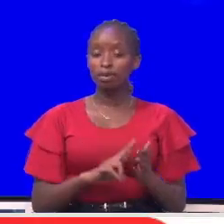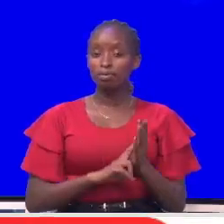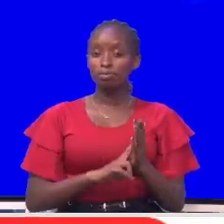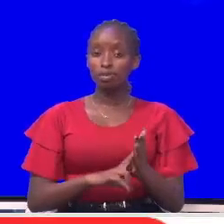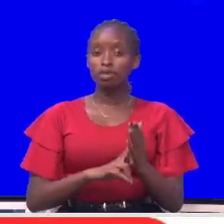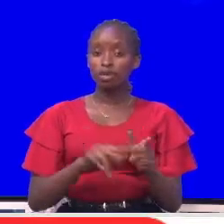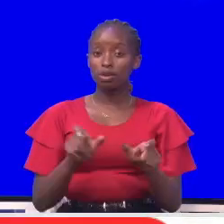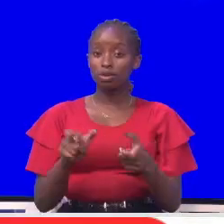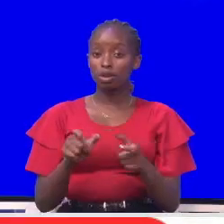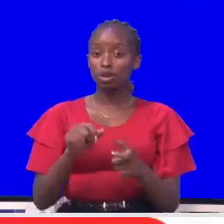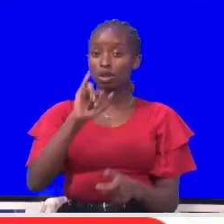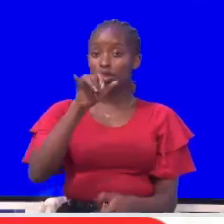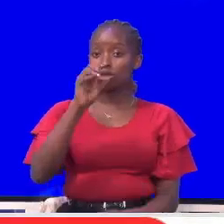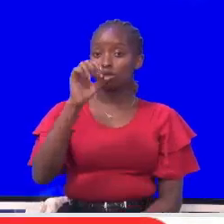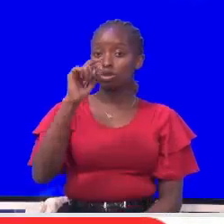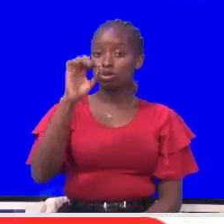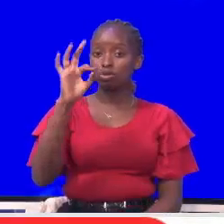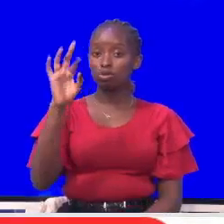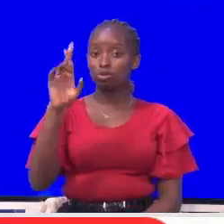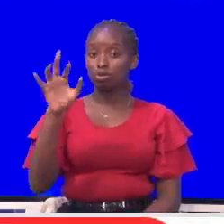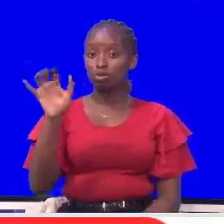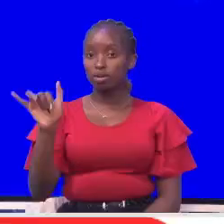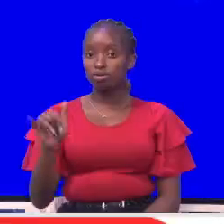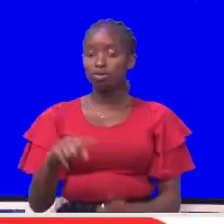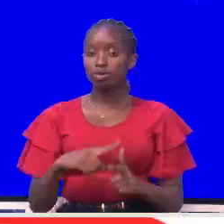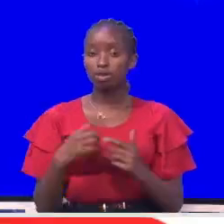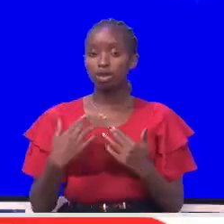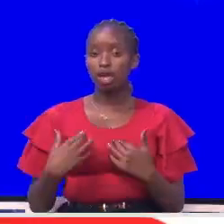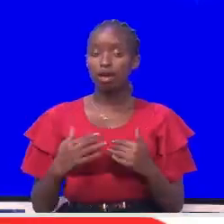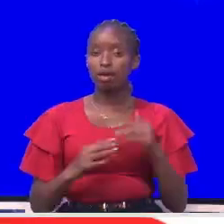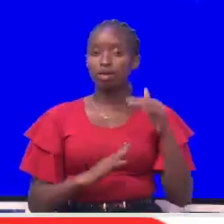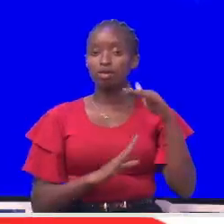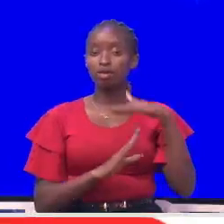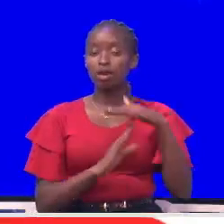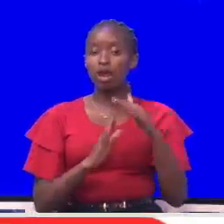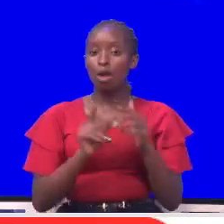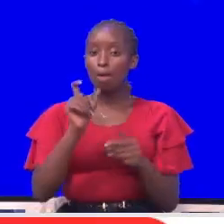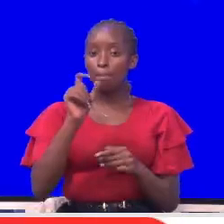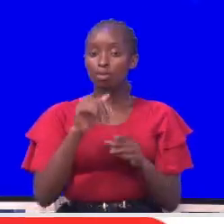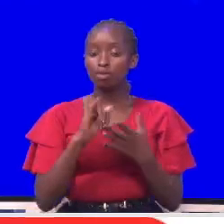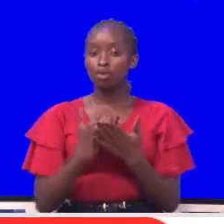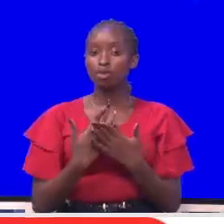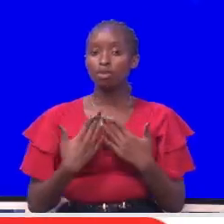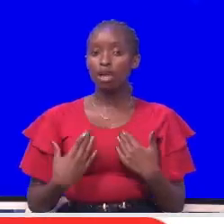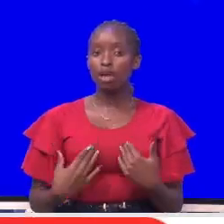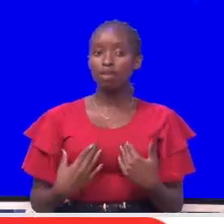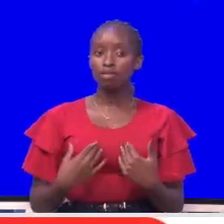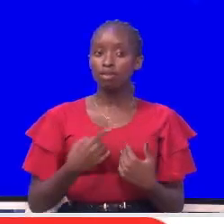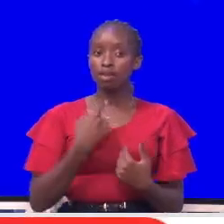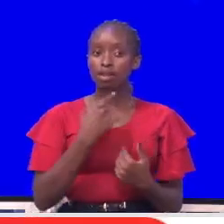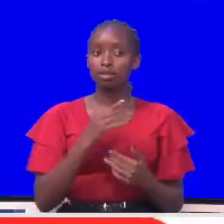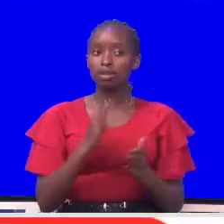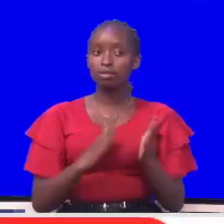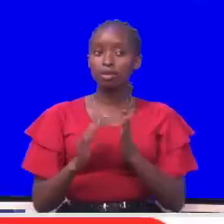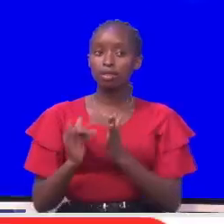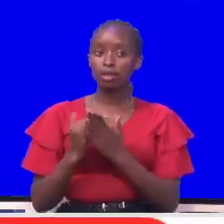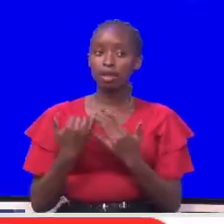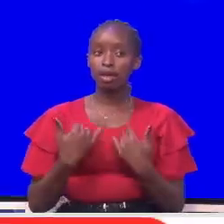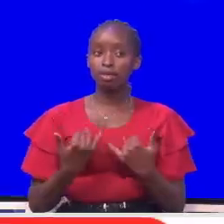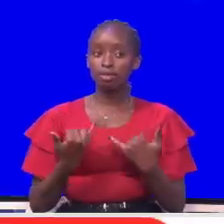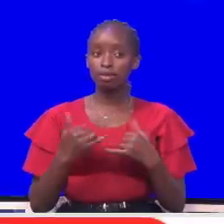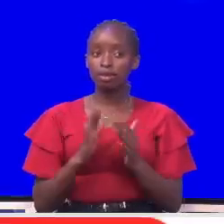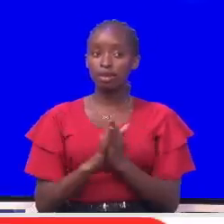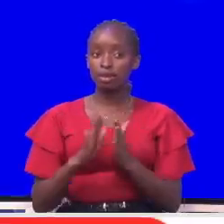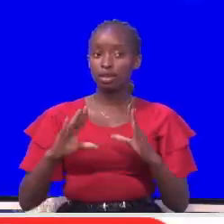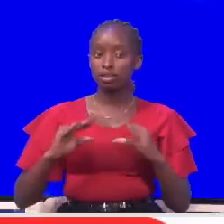Geoffrey Mungou pamoja na mkuu wa kitengo cha habari wa Cape Media wameeleza mipango ya kuboresha kituo hicho kuwafikia wasikilizaji wengi